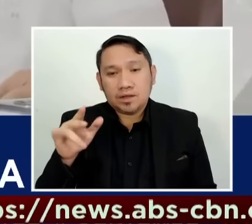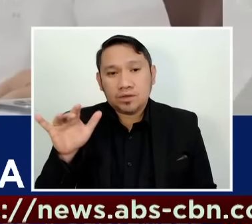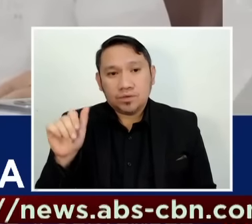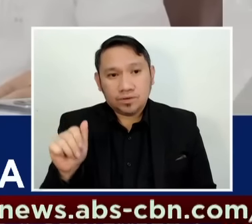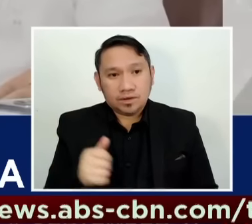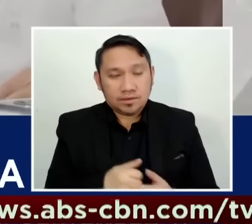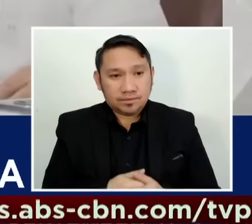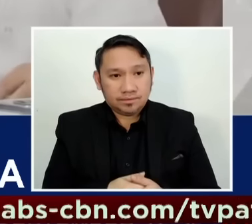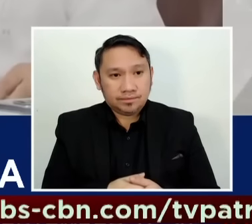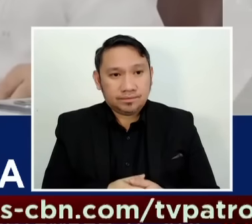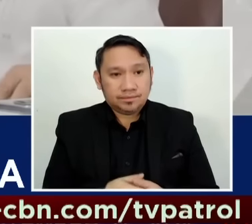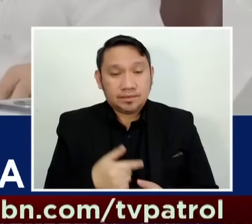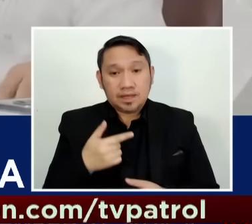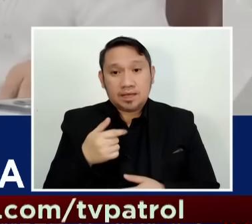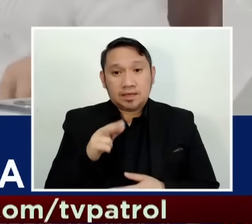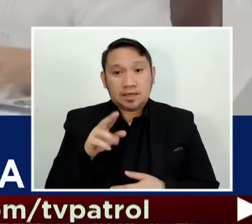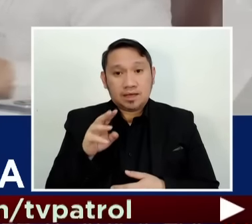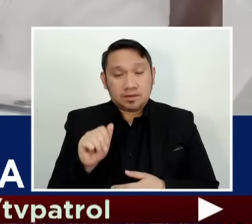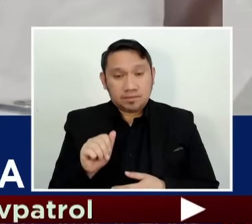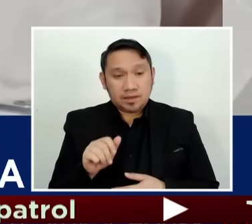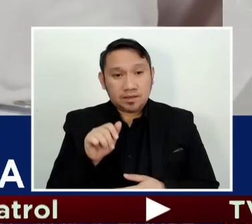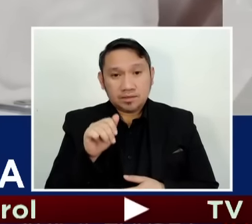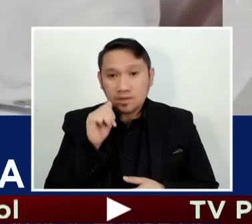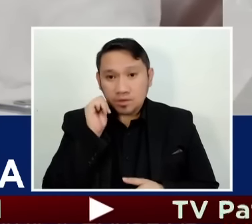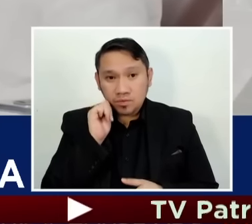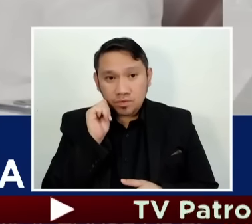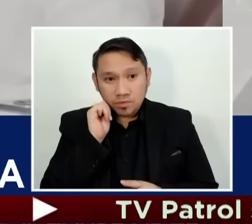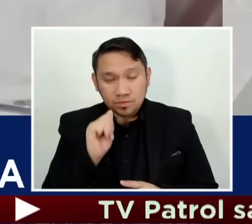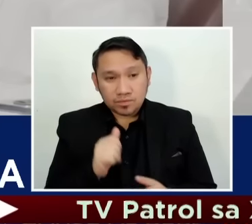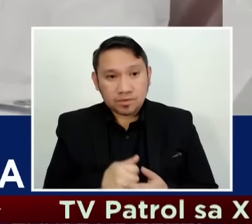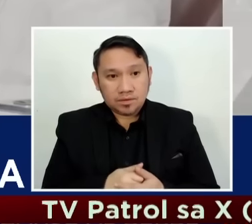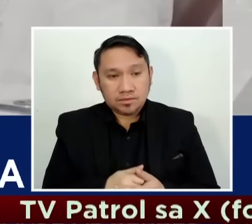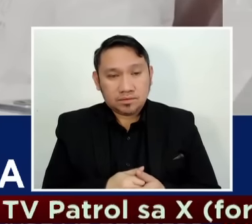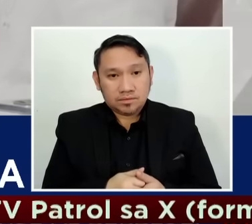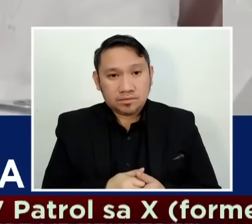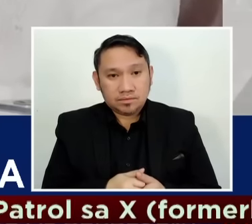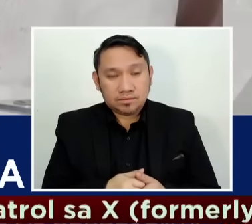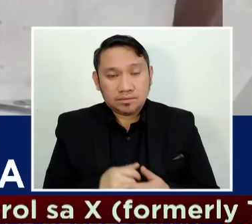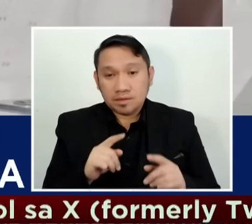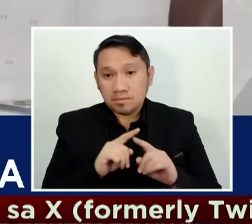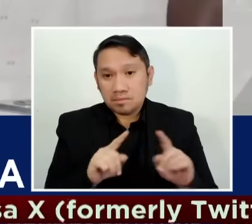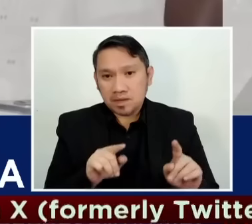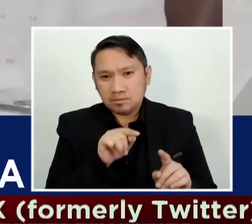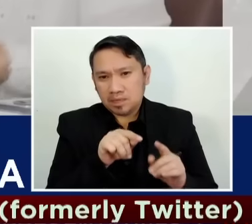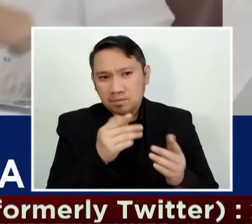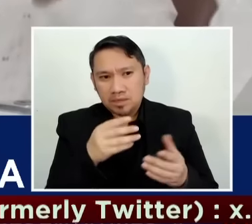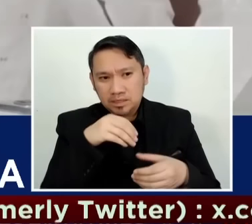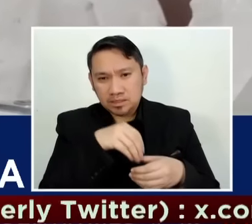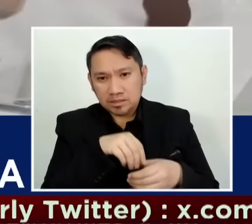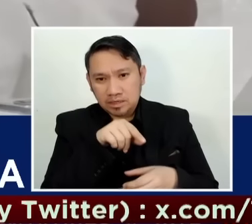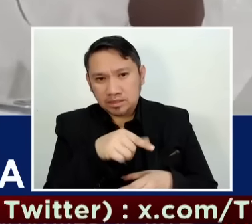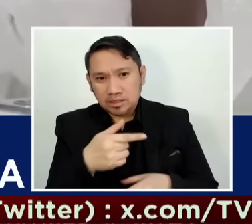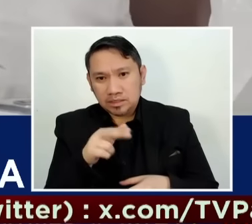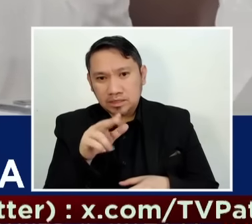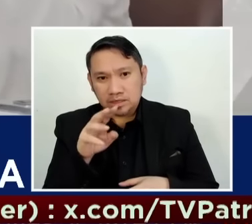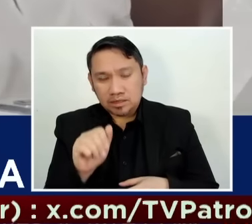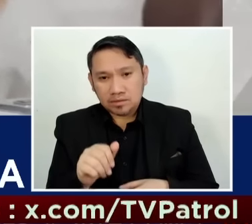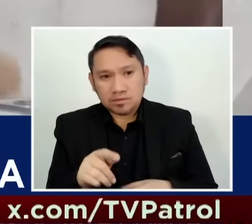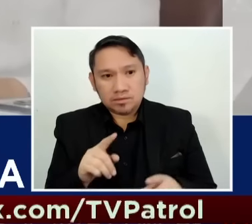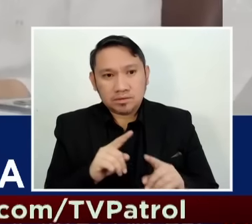Garma is a woman disguised as a meek lamb, but deep inside her, she is a